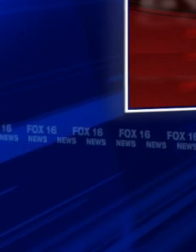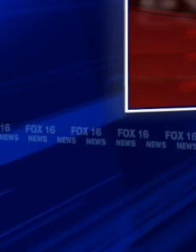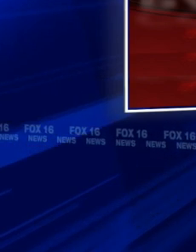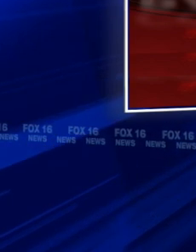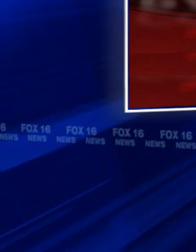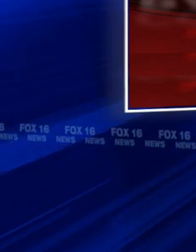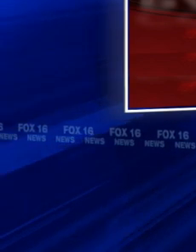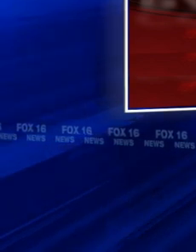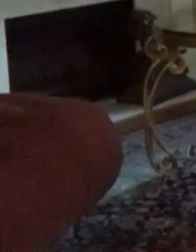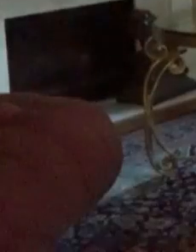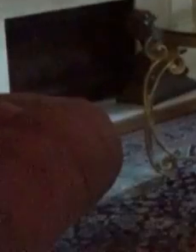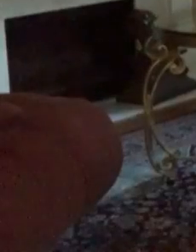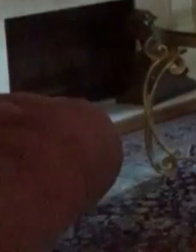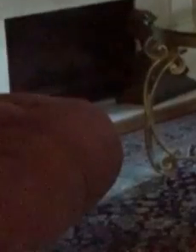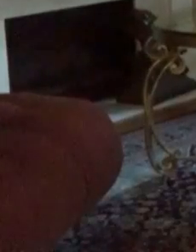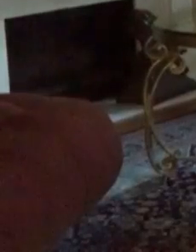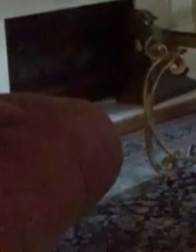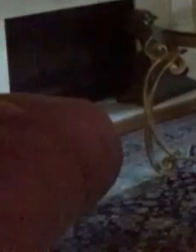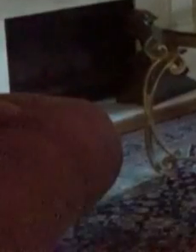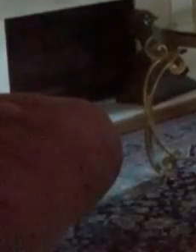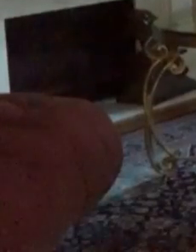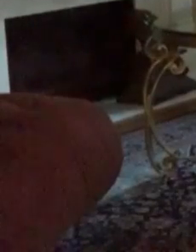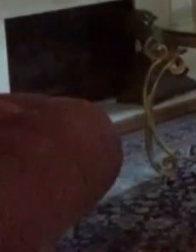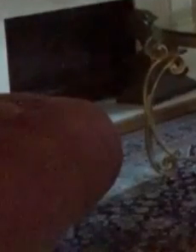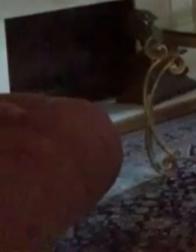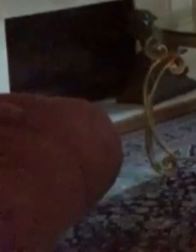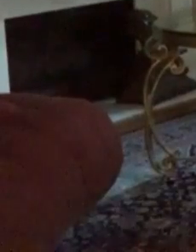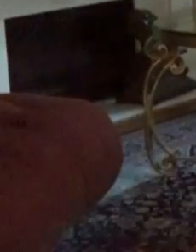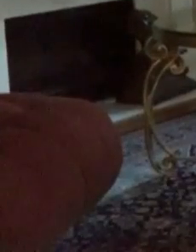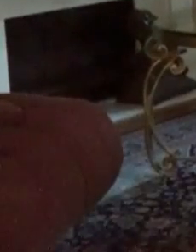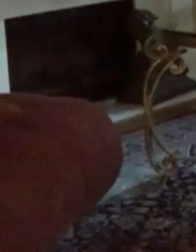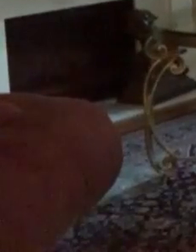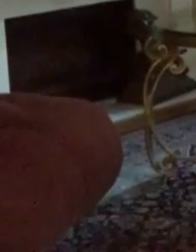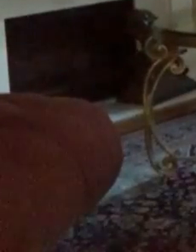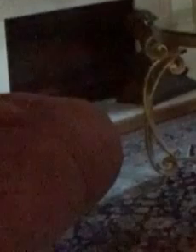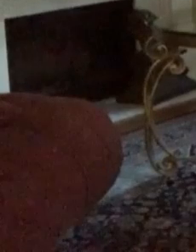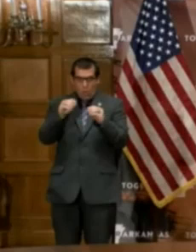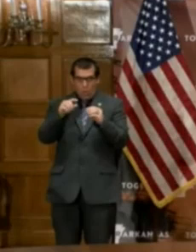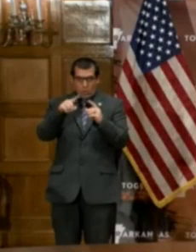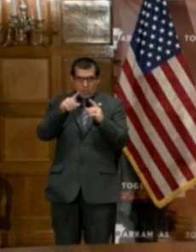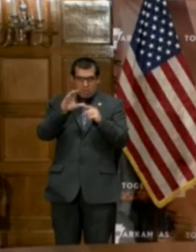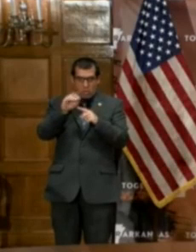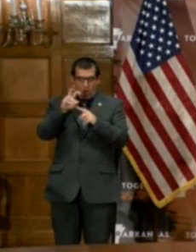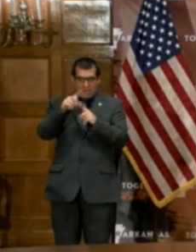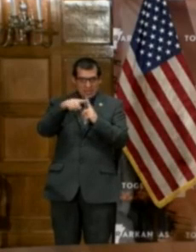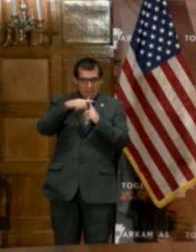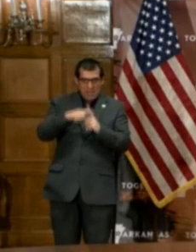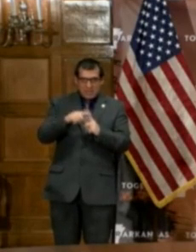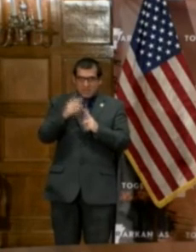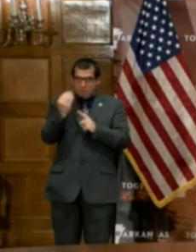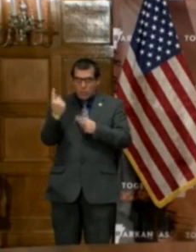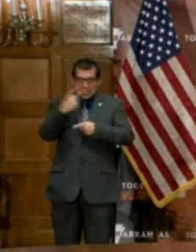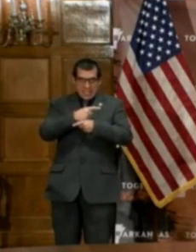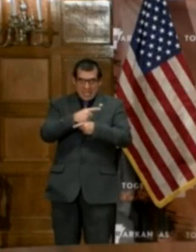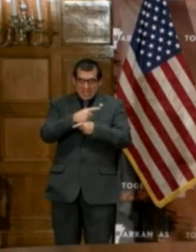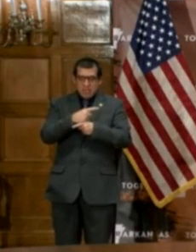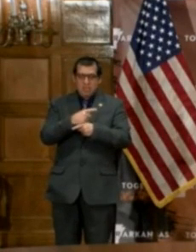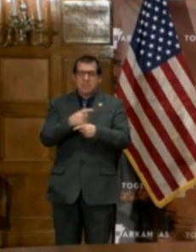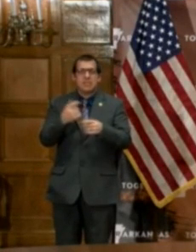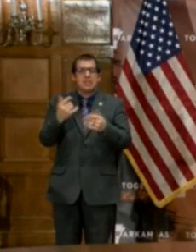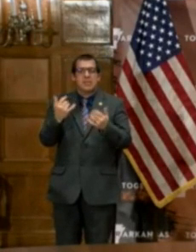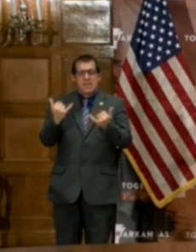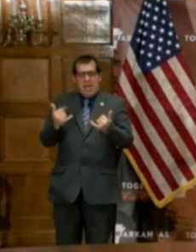1,321. And the governor today announced a new directive for nursing homes in Arkansas. The new guidelines will make it easier to visit loved